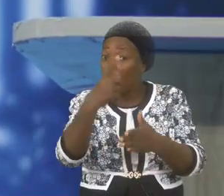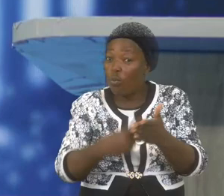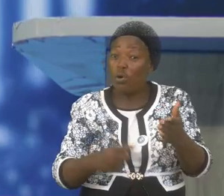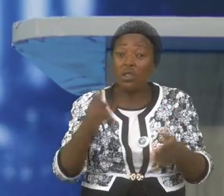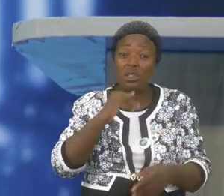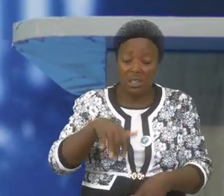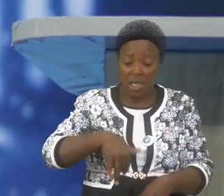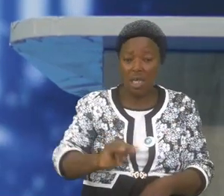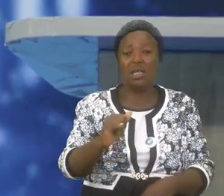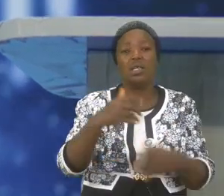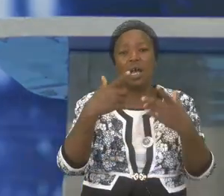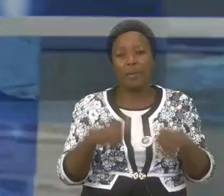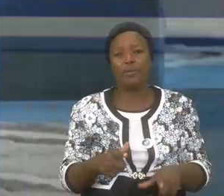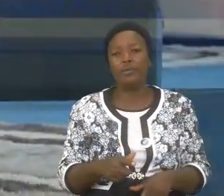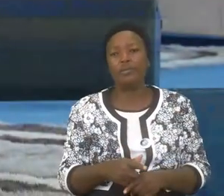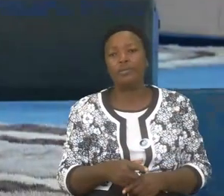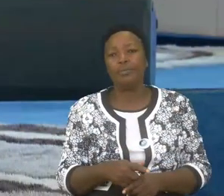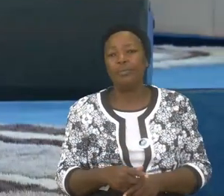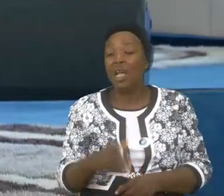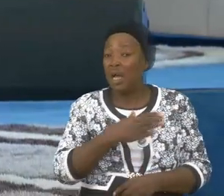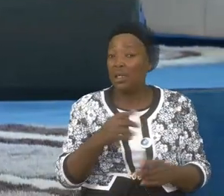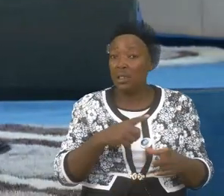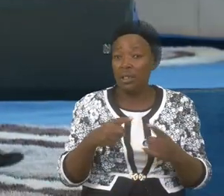dreamt, it frightened him,